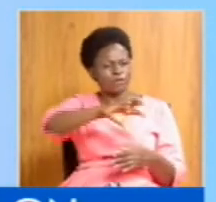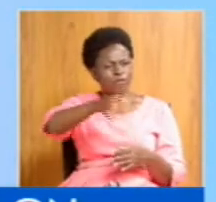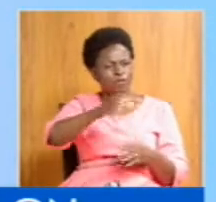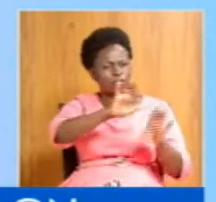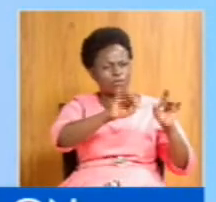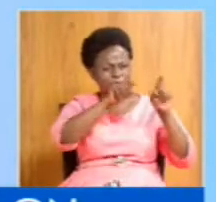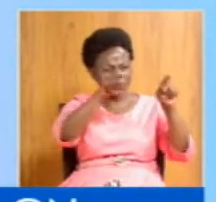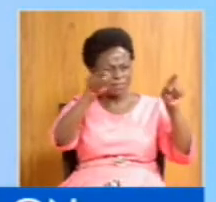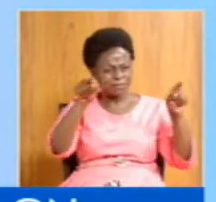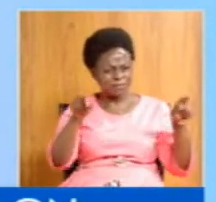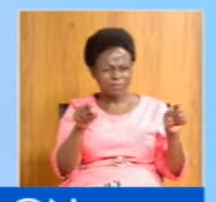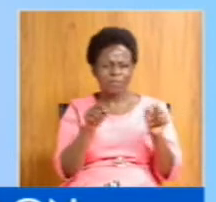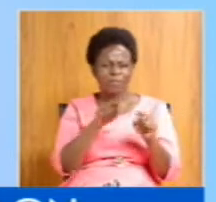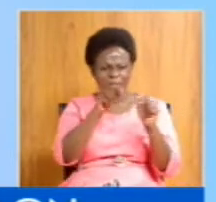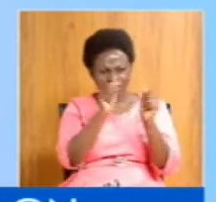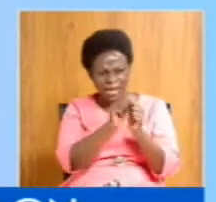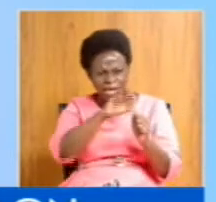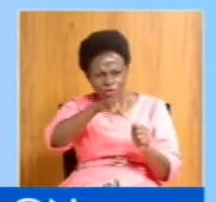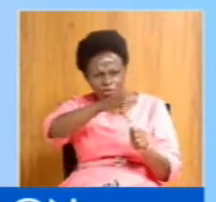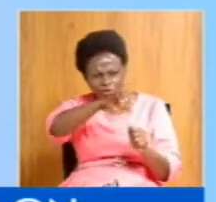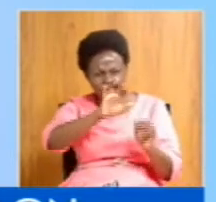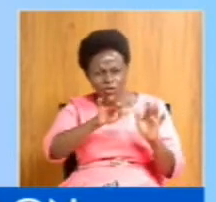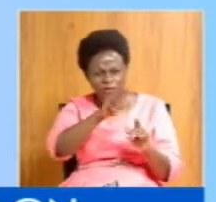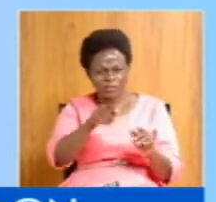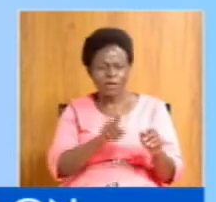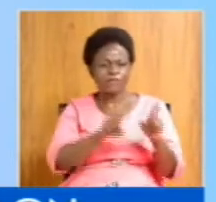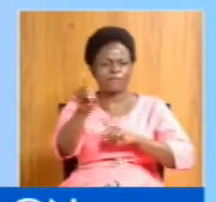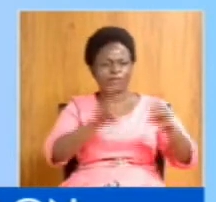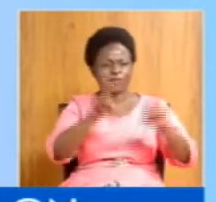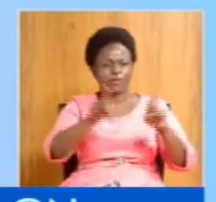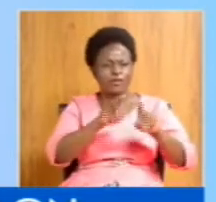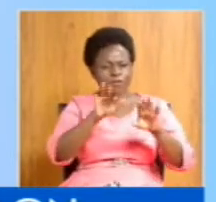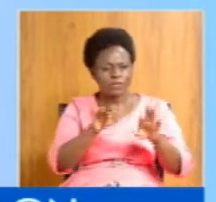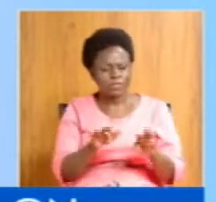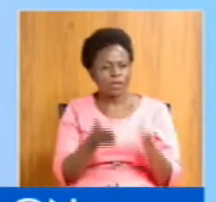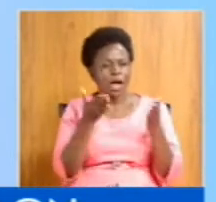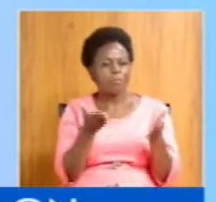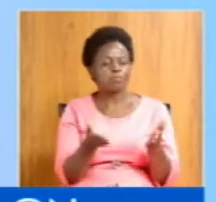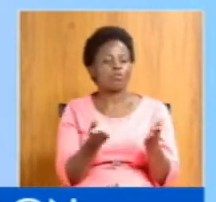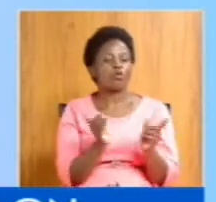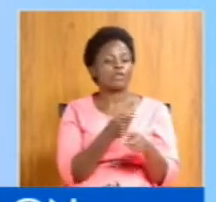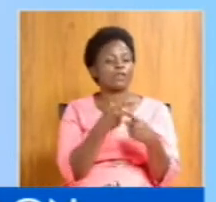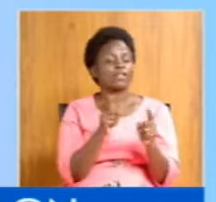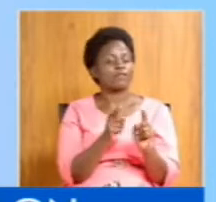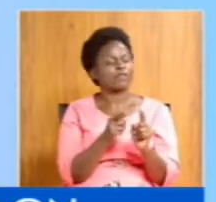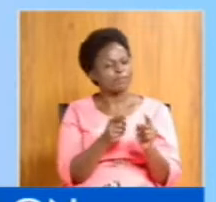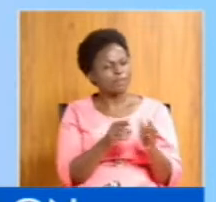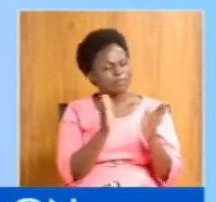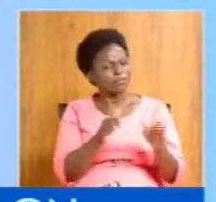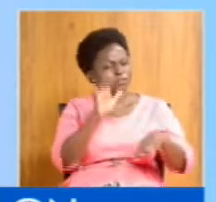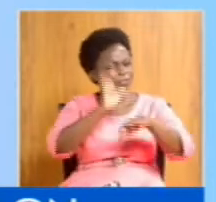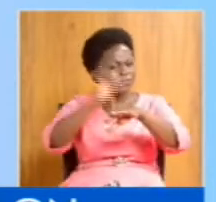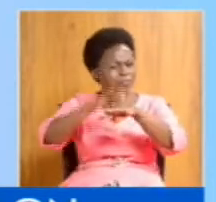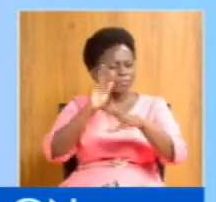offices everywhere, ten regional offices. We have field offices. We appear on different platforms to